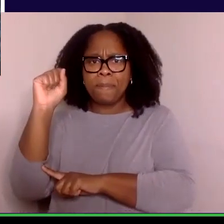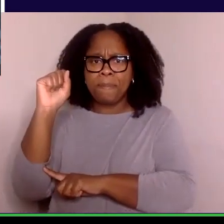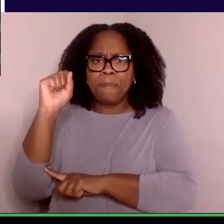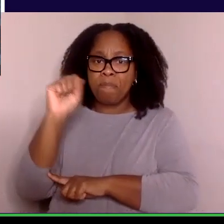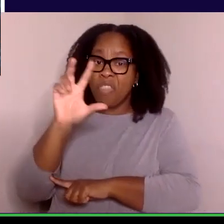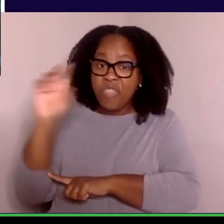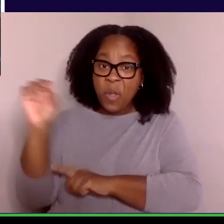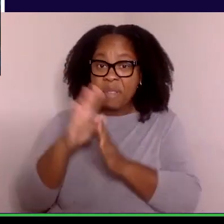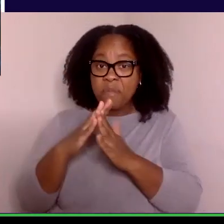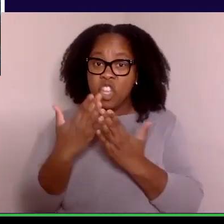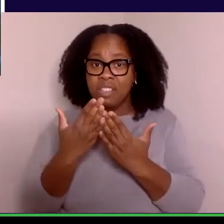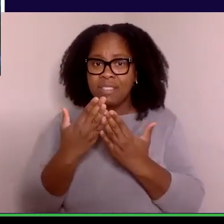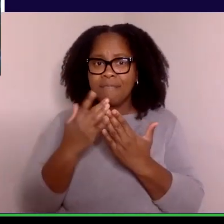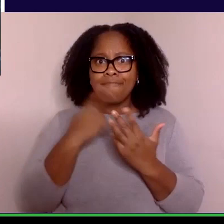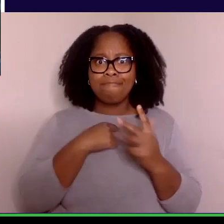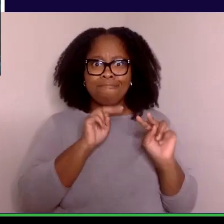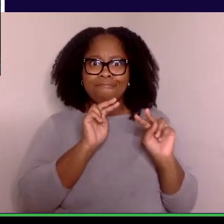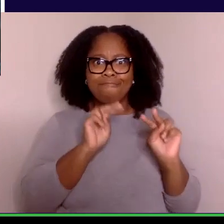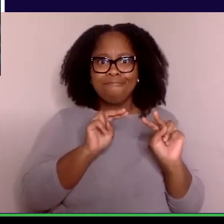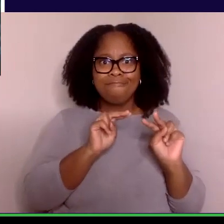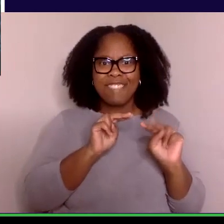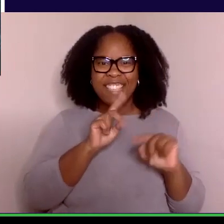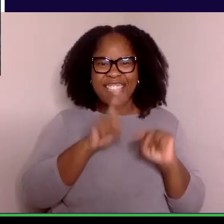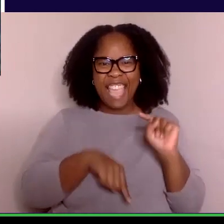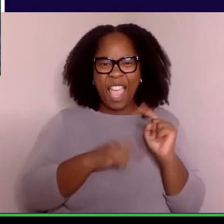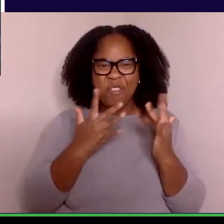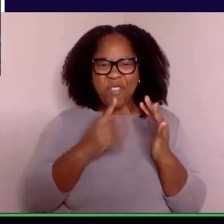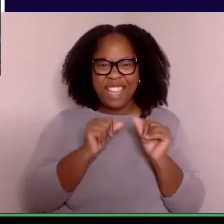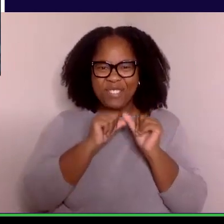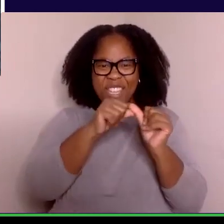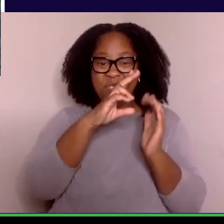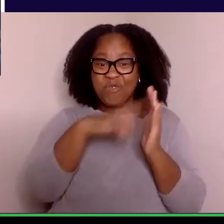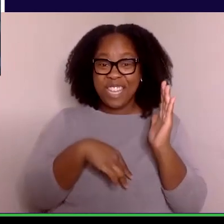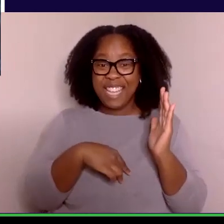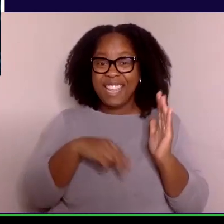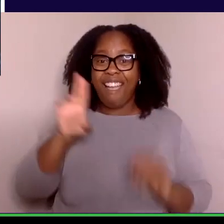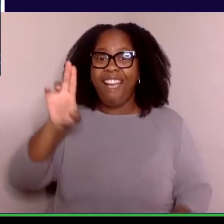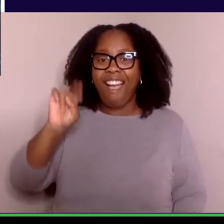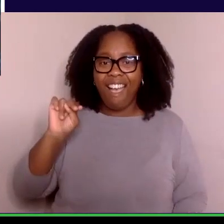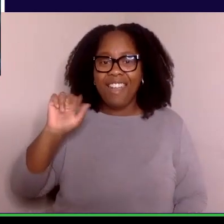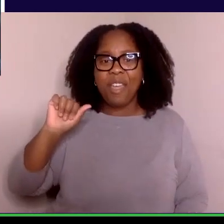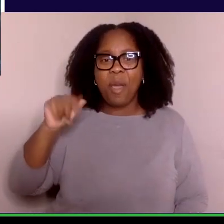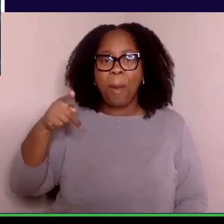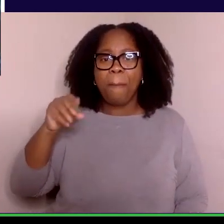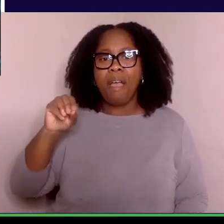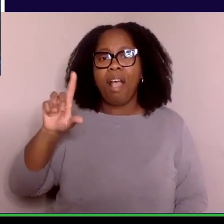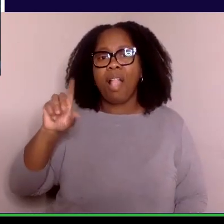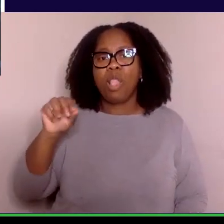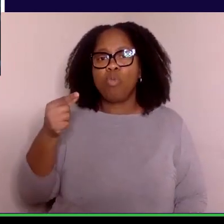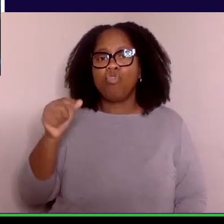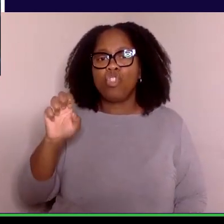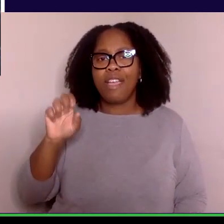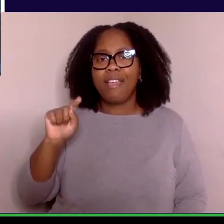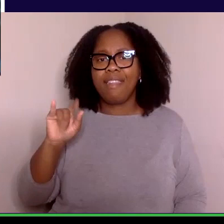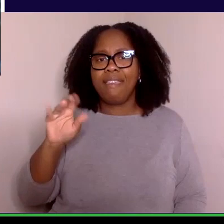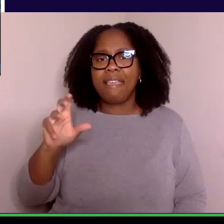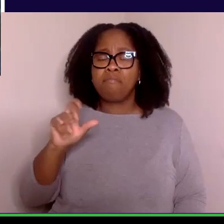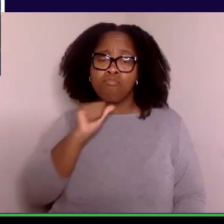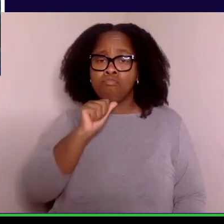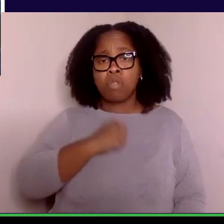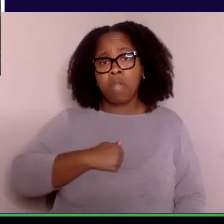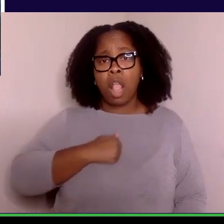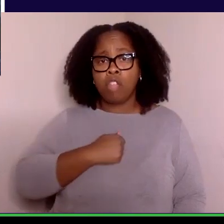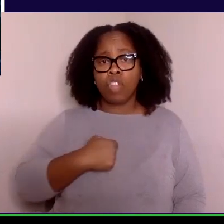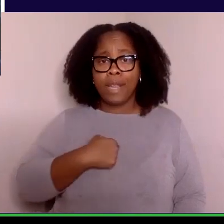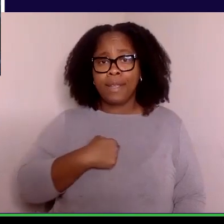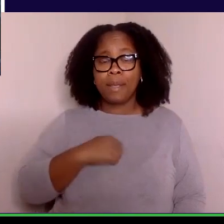can't wait to continue reading Unapologetic by Charlene Carruthers. This is